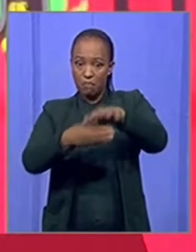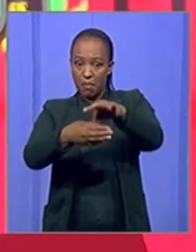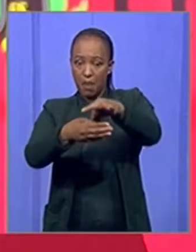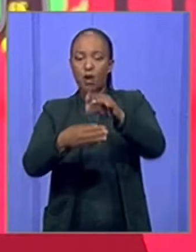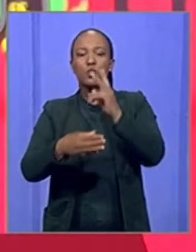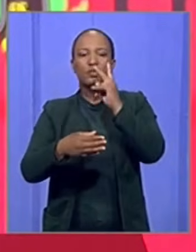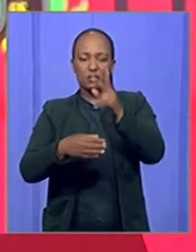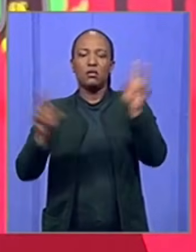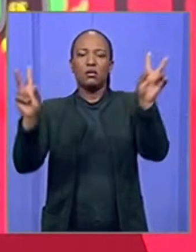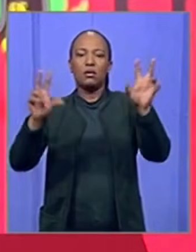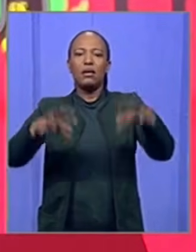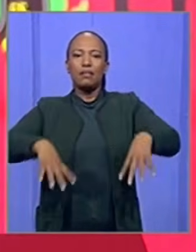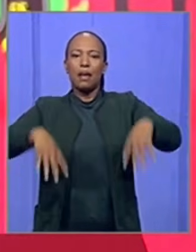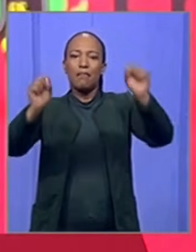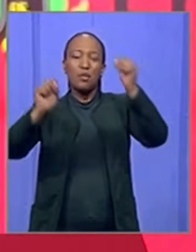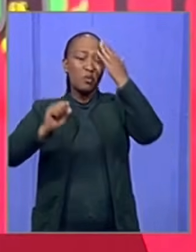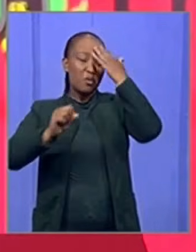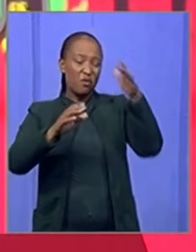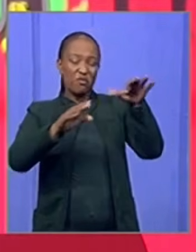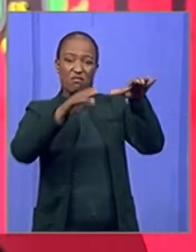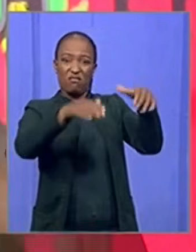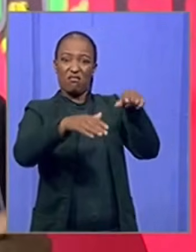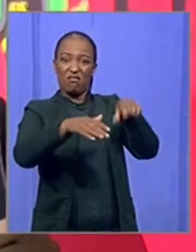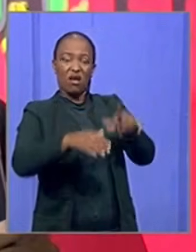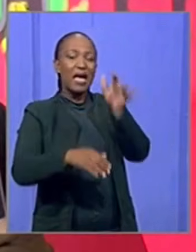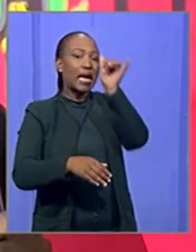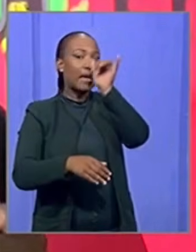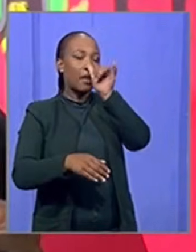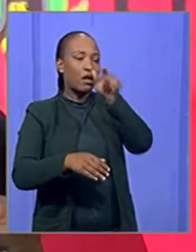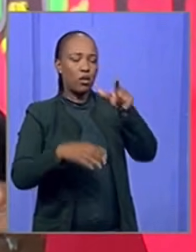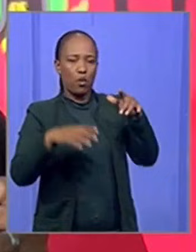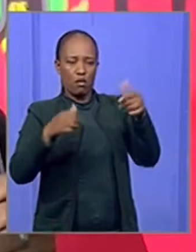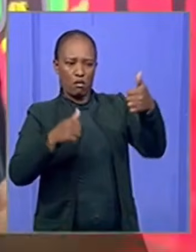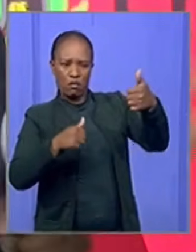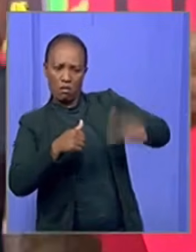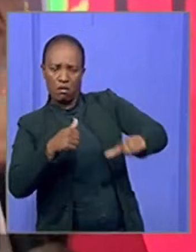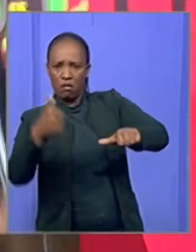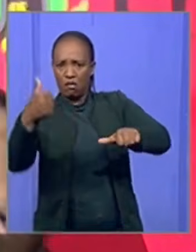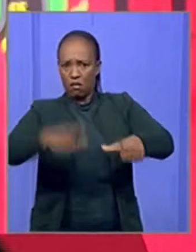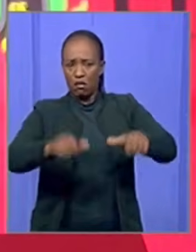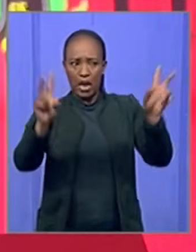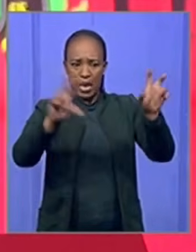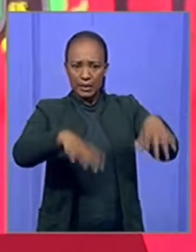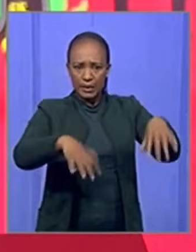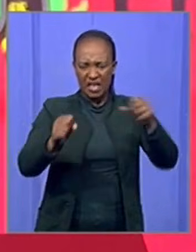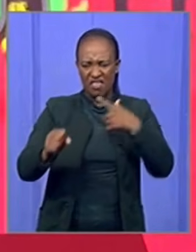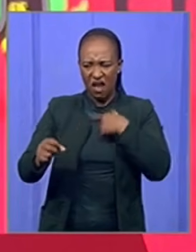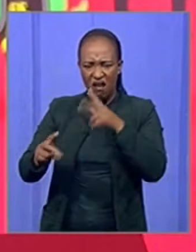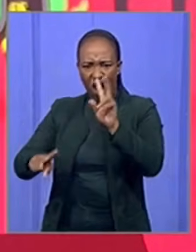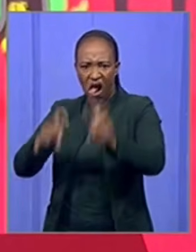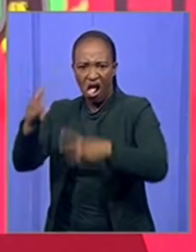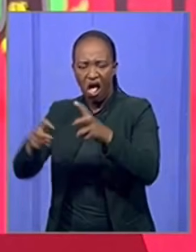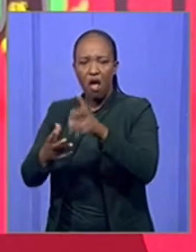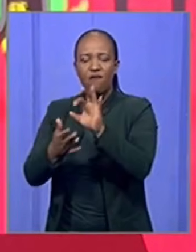Because you know these criminals, they are going to switch off the electricity and steal the votes.